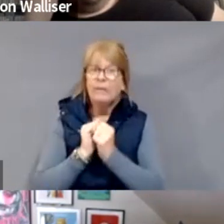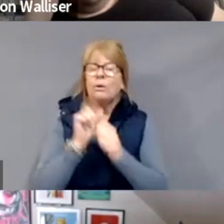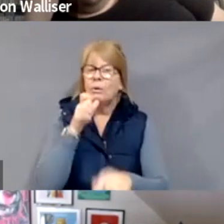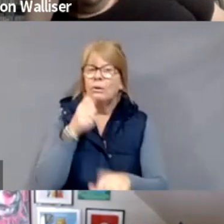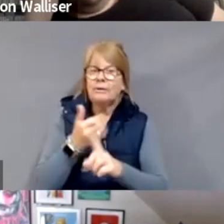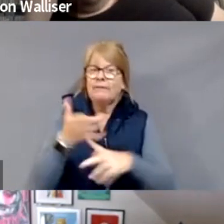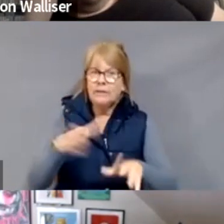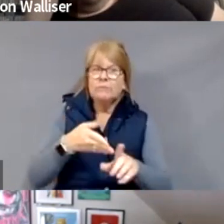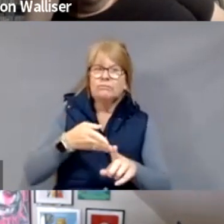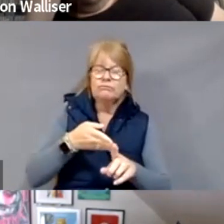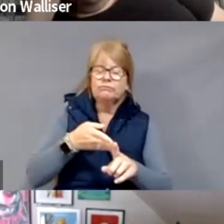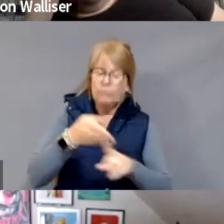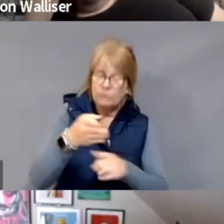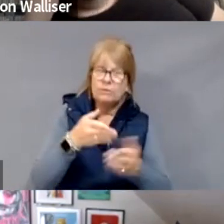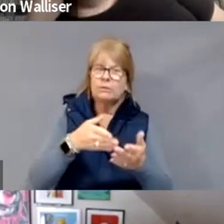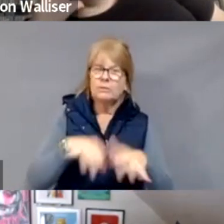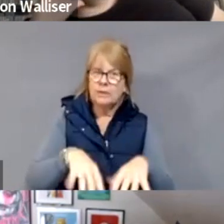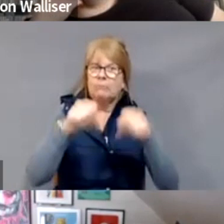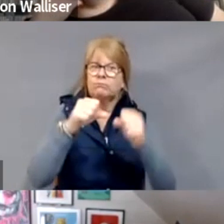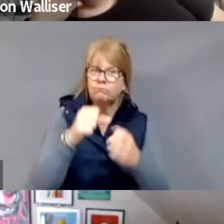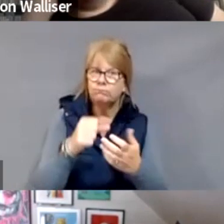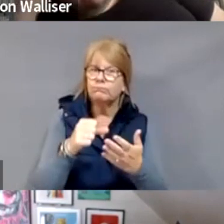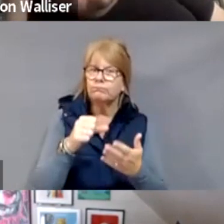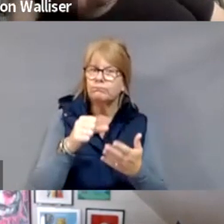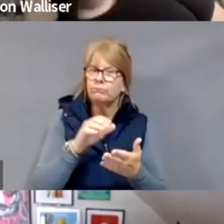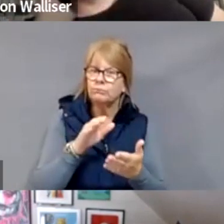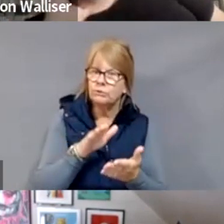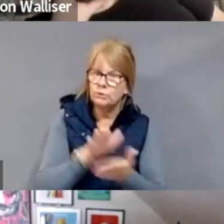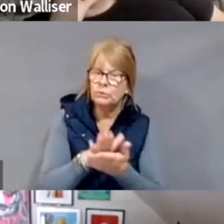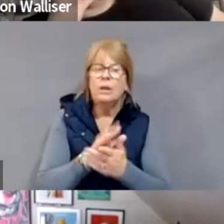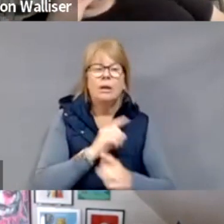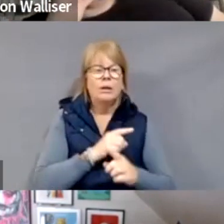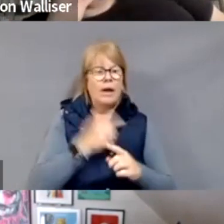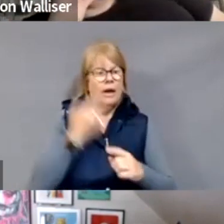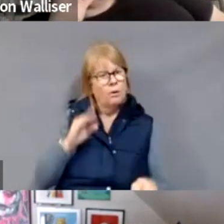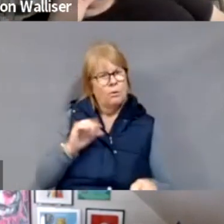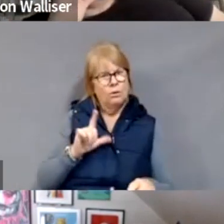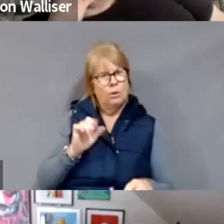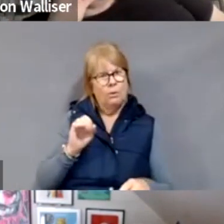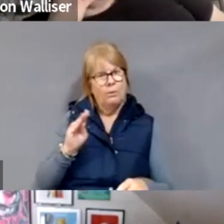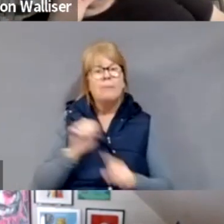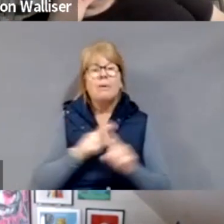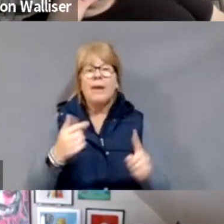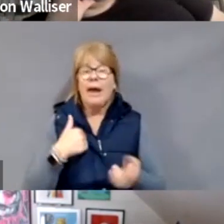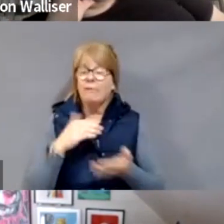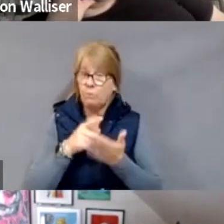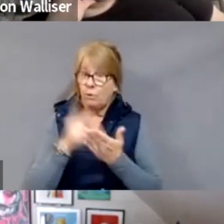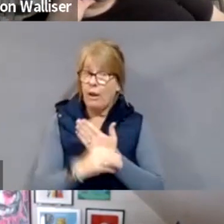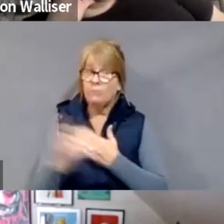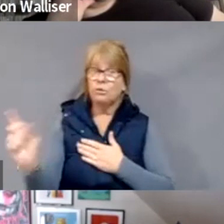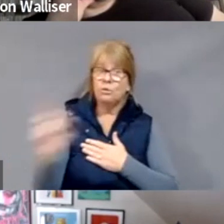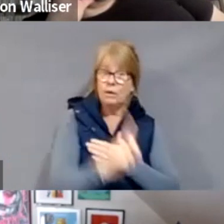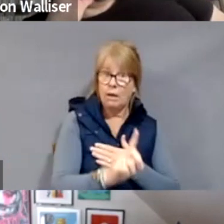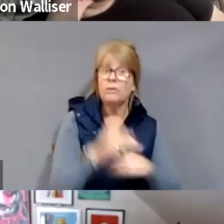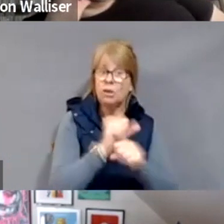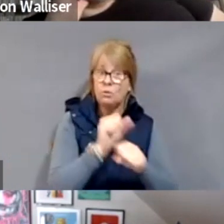do. So but like at Persephone, I don't know about the Globe, we have an apprentice program. So people come, they do their